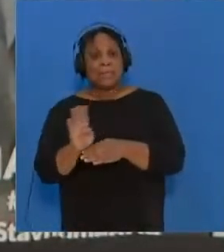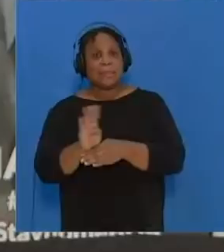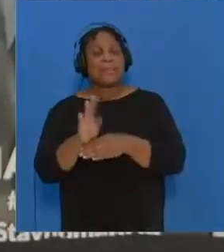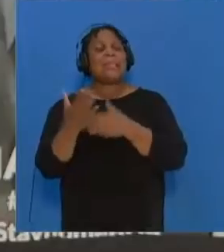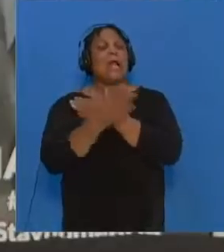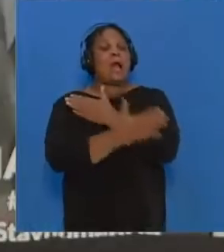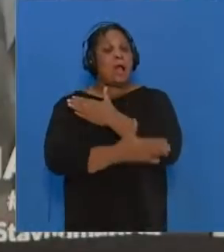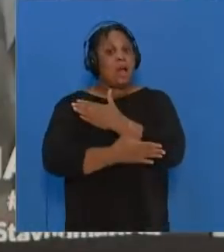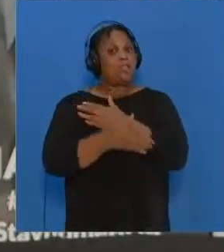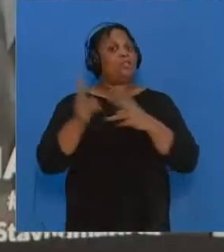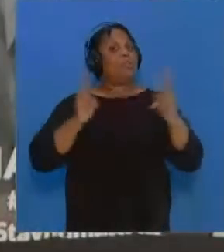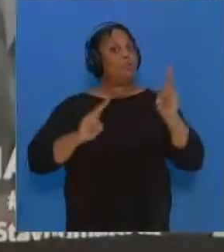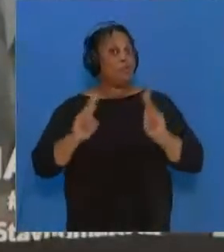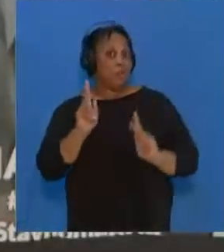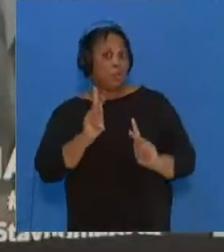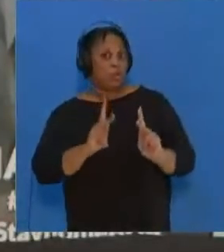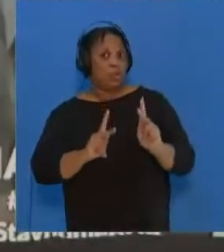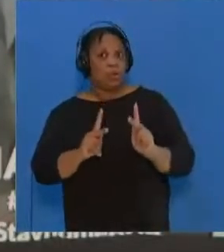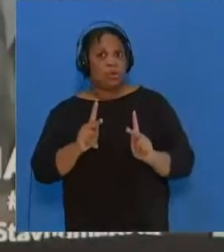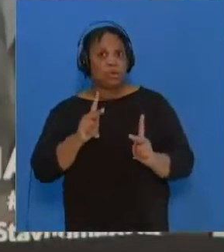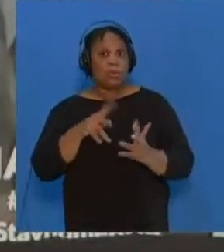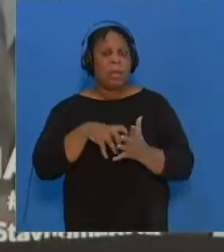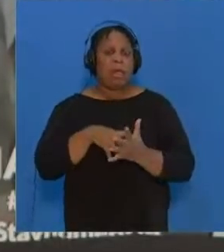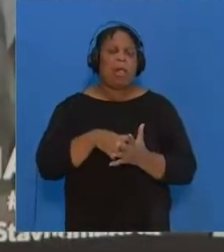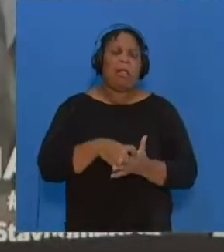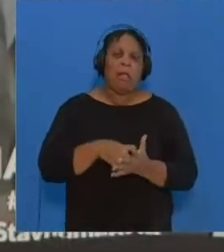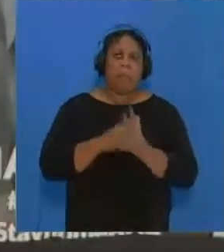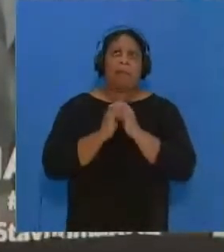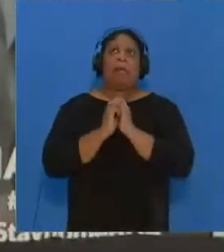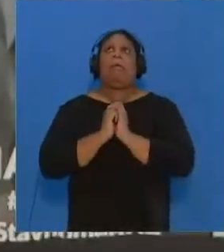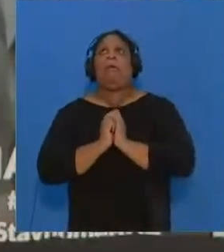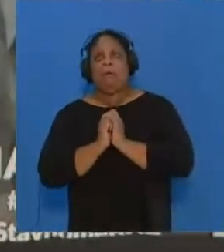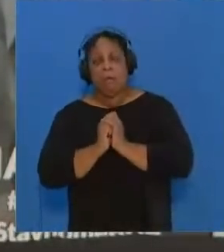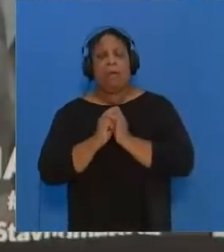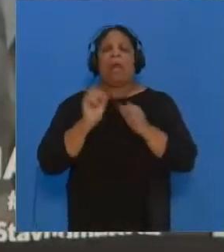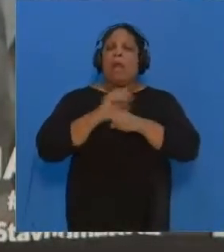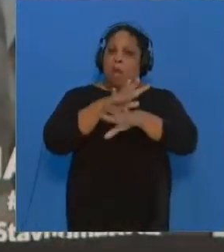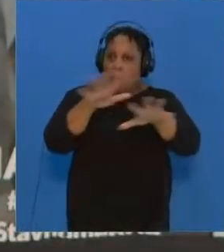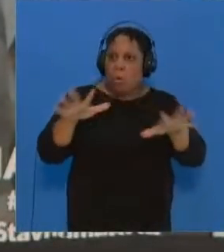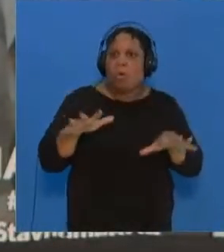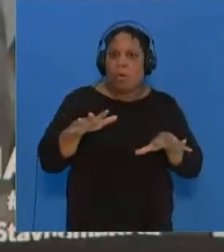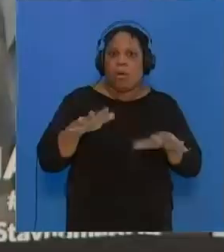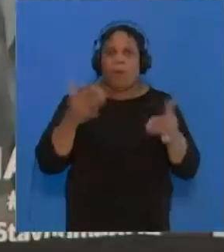country where our tourism sector is on its knees due to a global pandemic, we